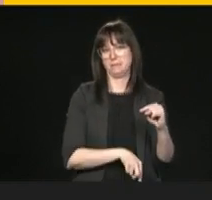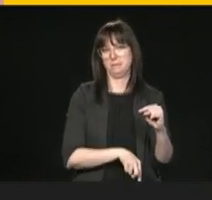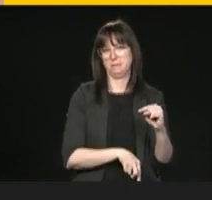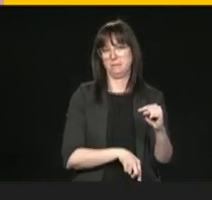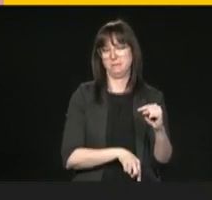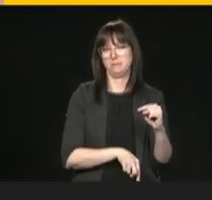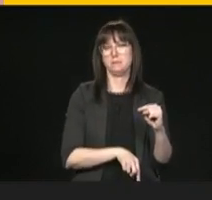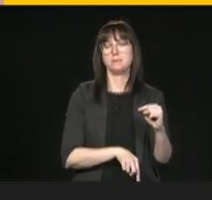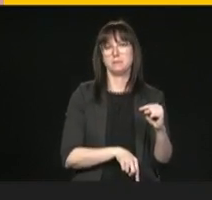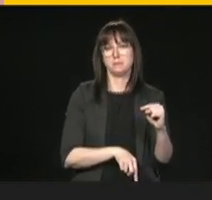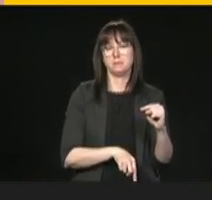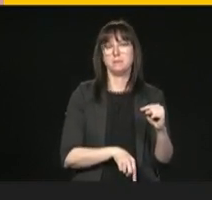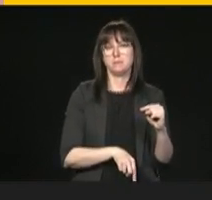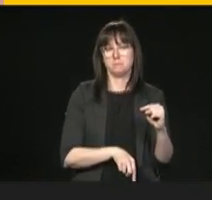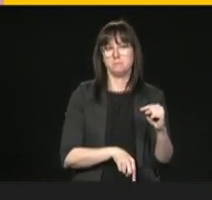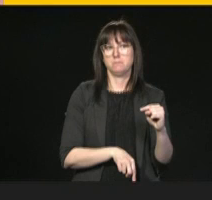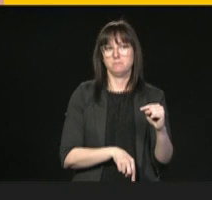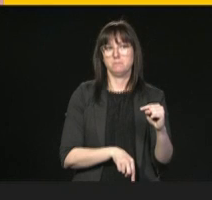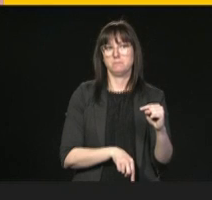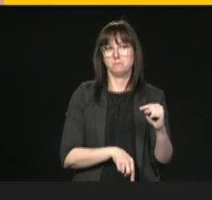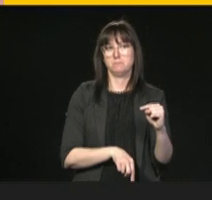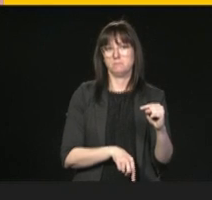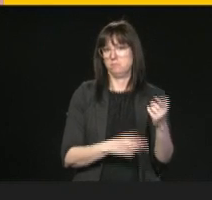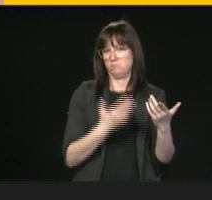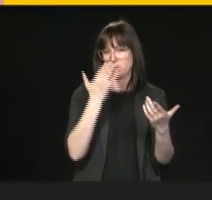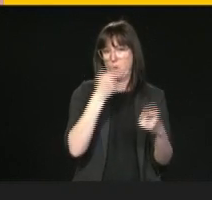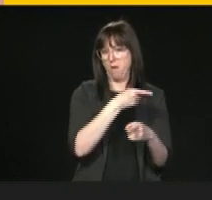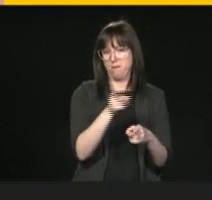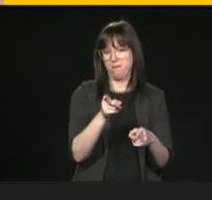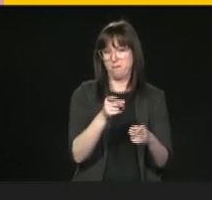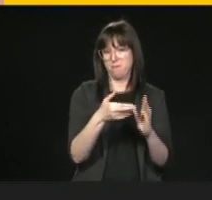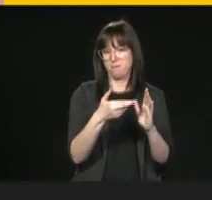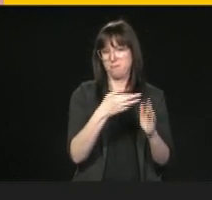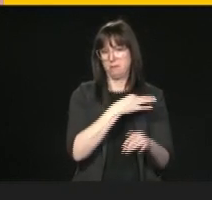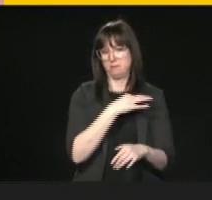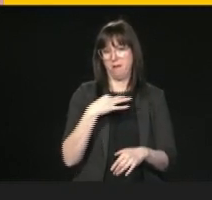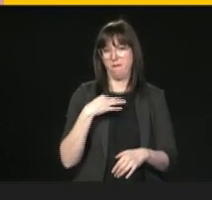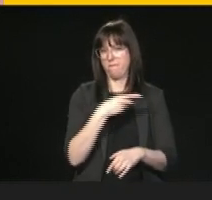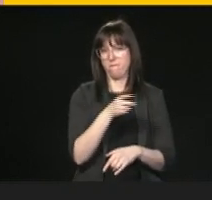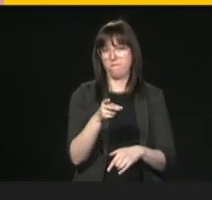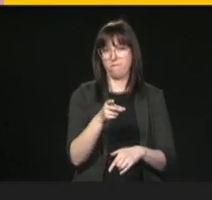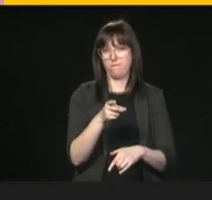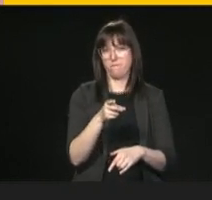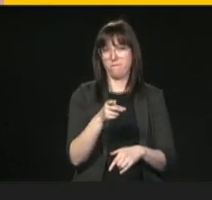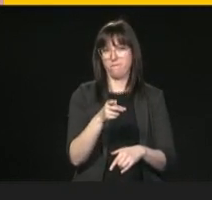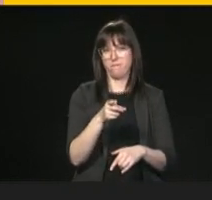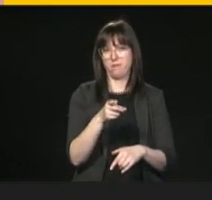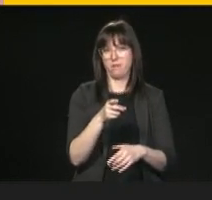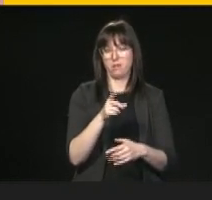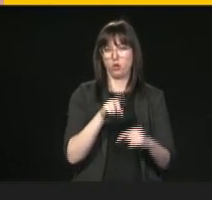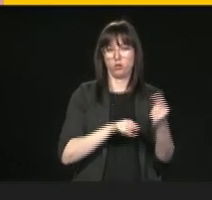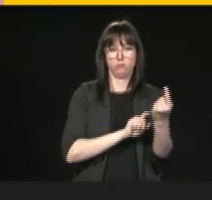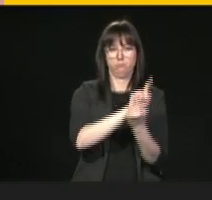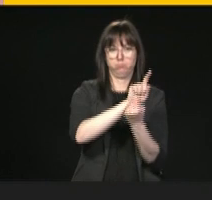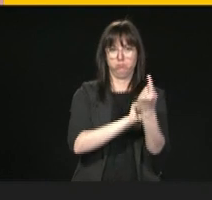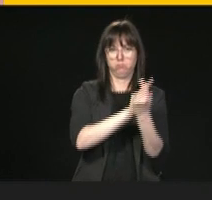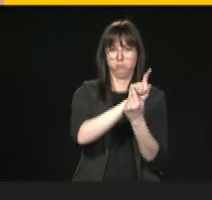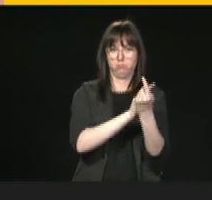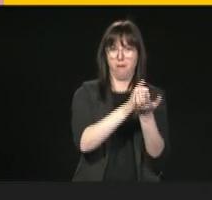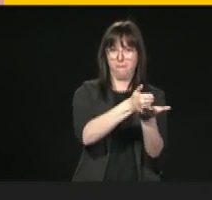because their agents weren't able to help people in person, we've added additional time and